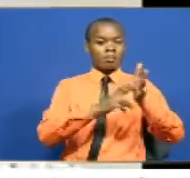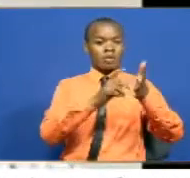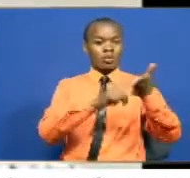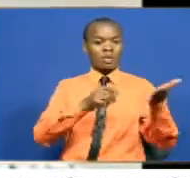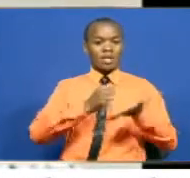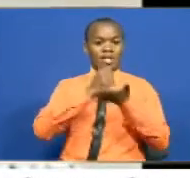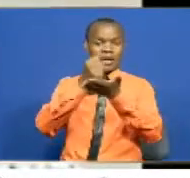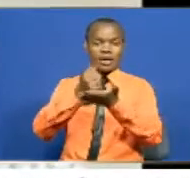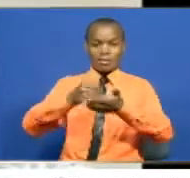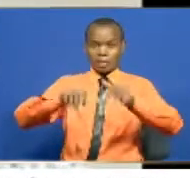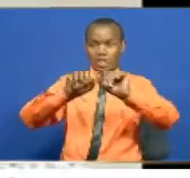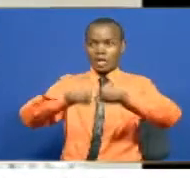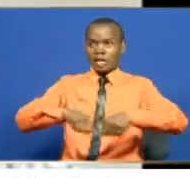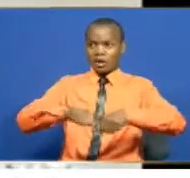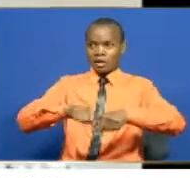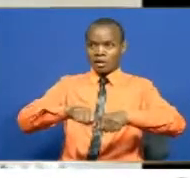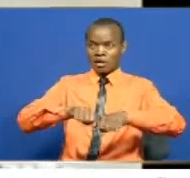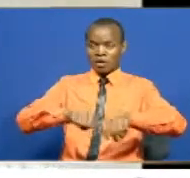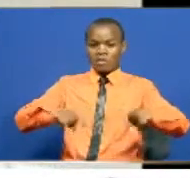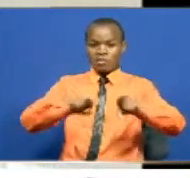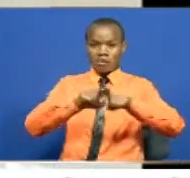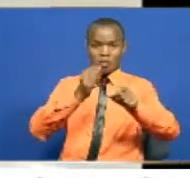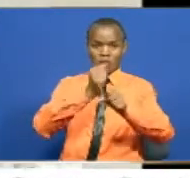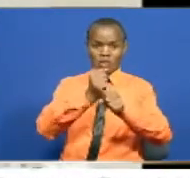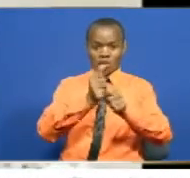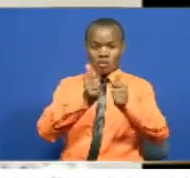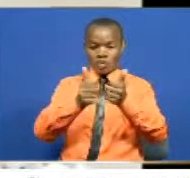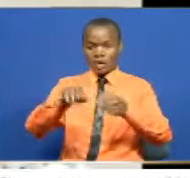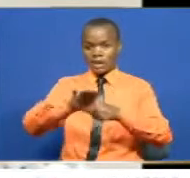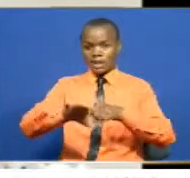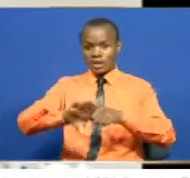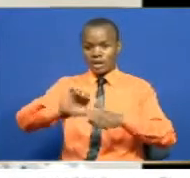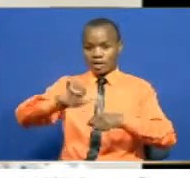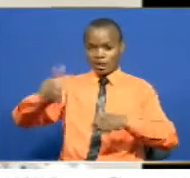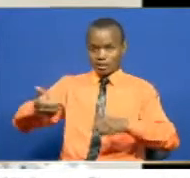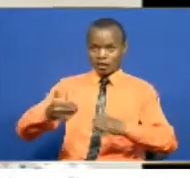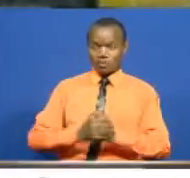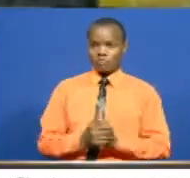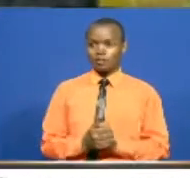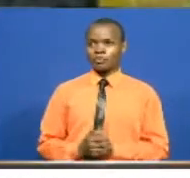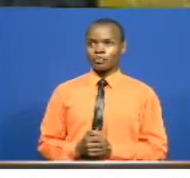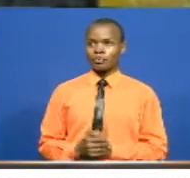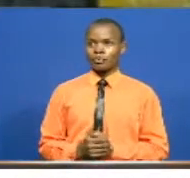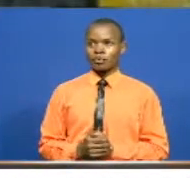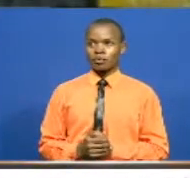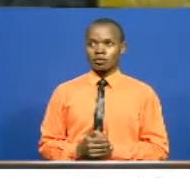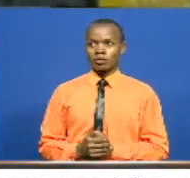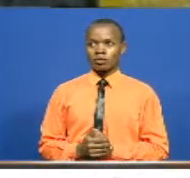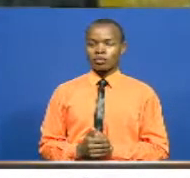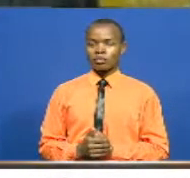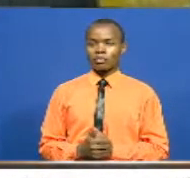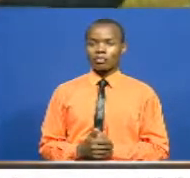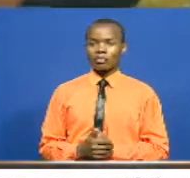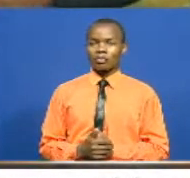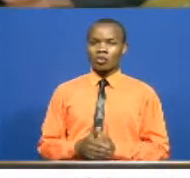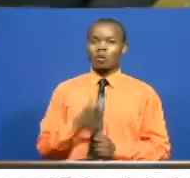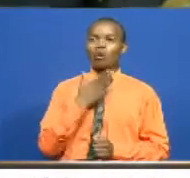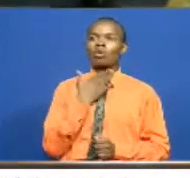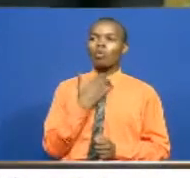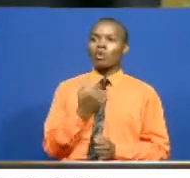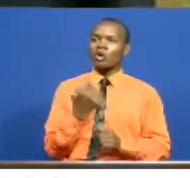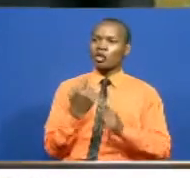make a nice performance in Cameroon. Now, I want to talk about the